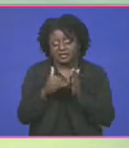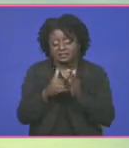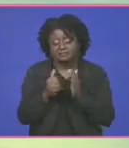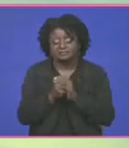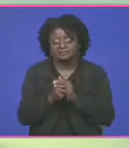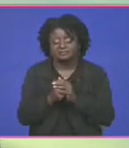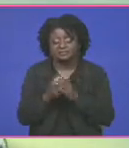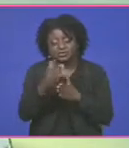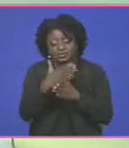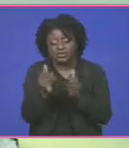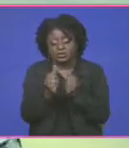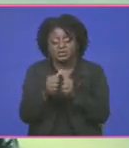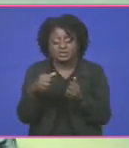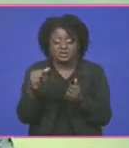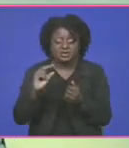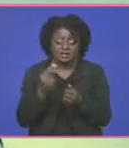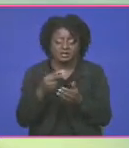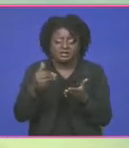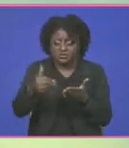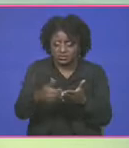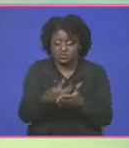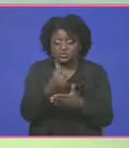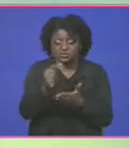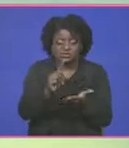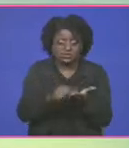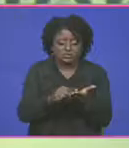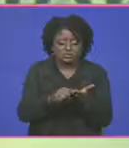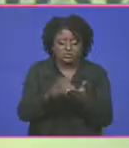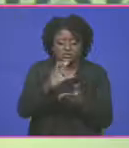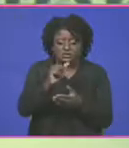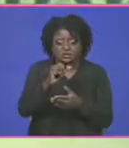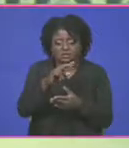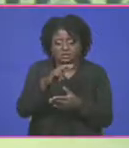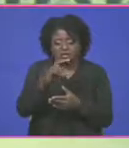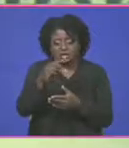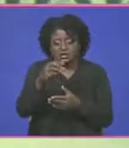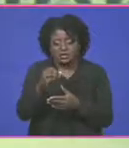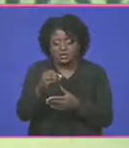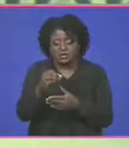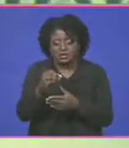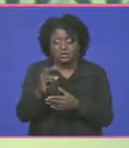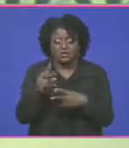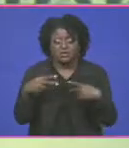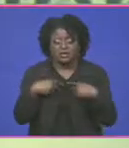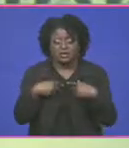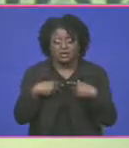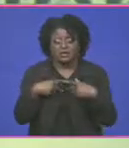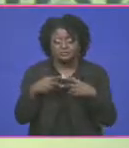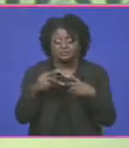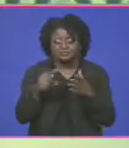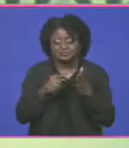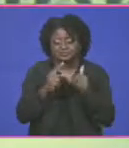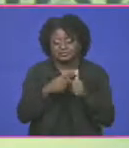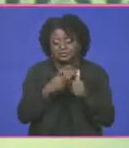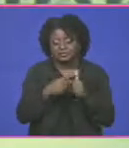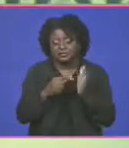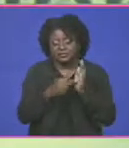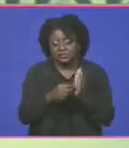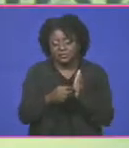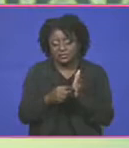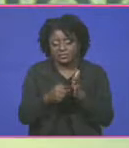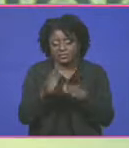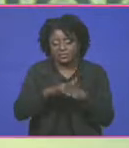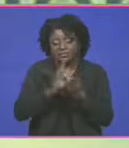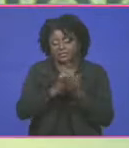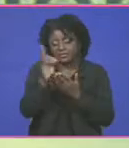with us the latest news. So Cargo, for the Nassau audience, will be having its theatrical premiere on December 1st at movie theaters here in